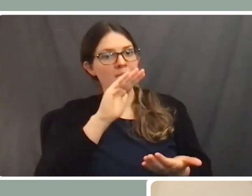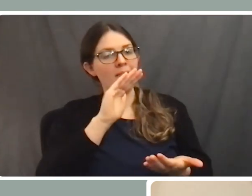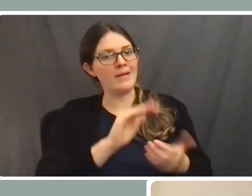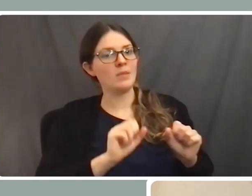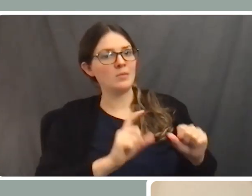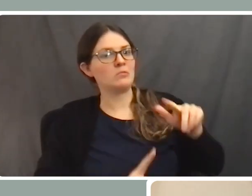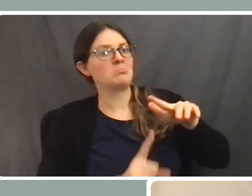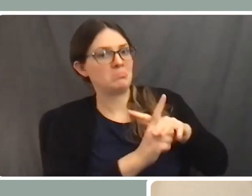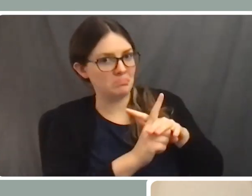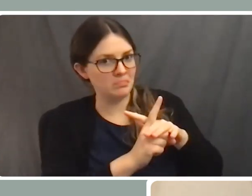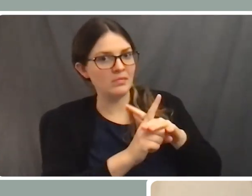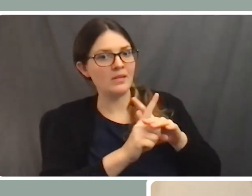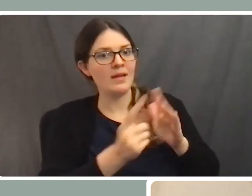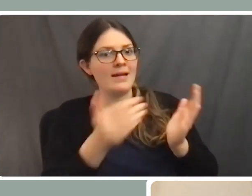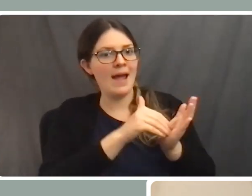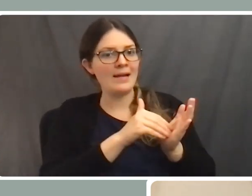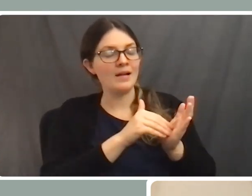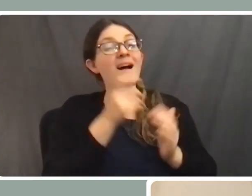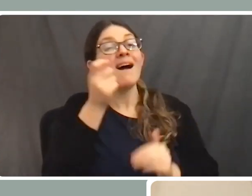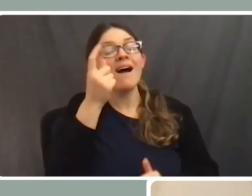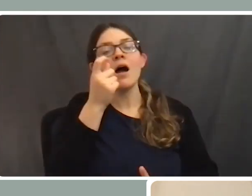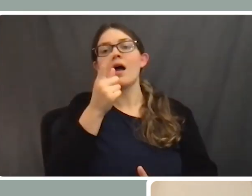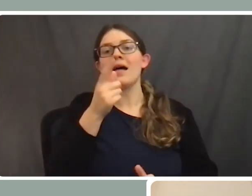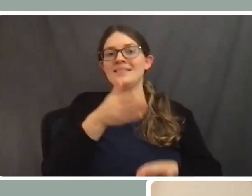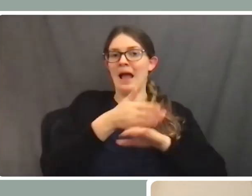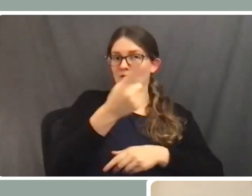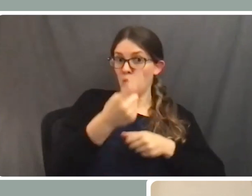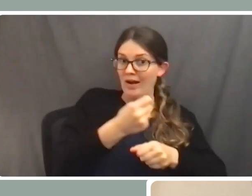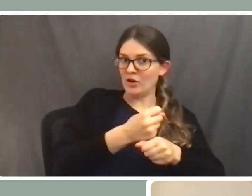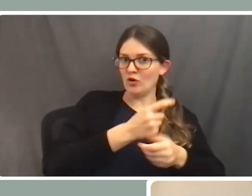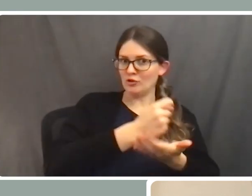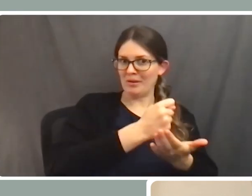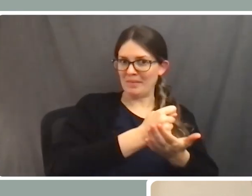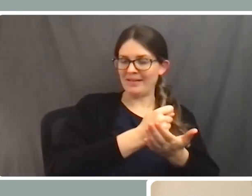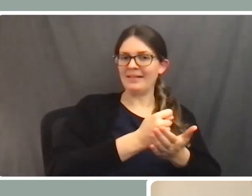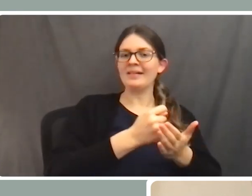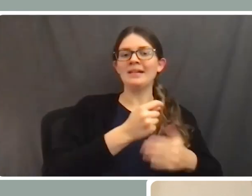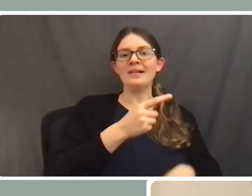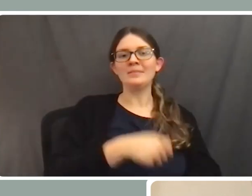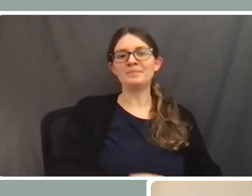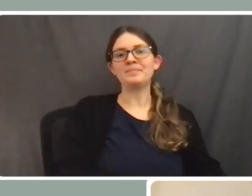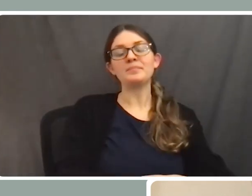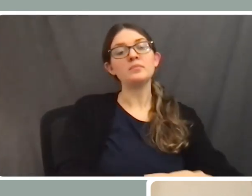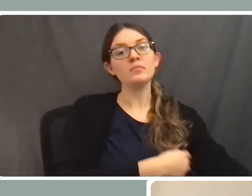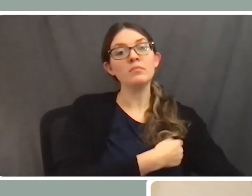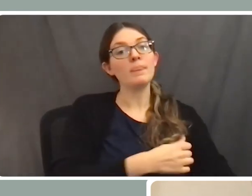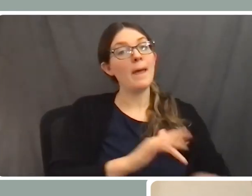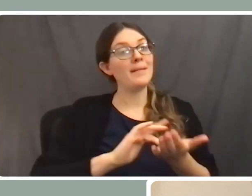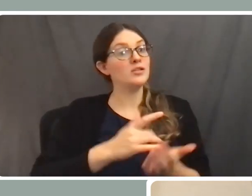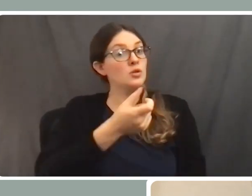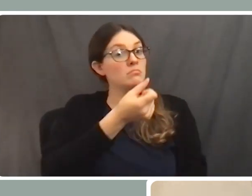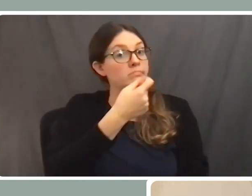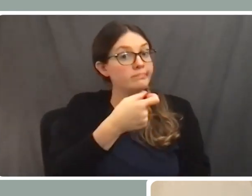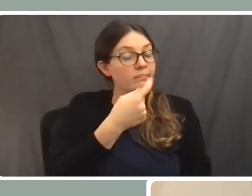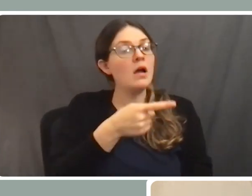about until after you've finished your year of everything else. But it is an oral medication that's been shown to add